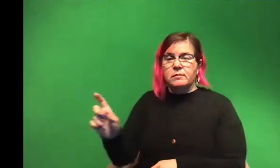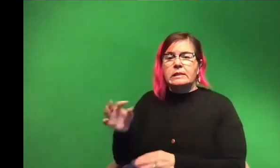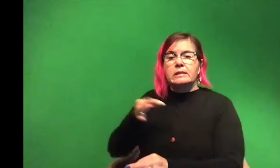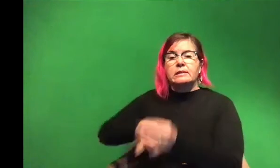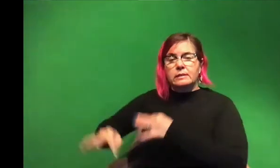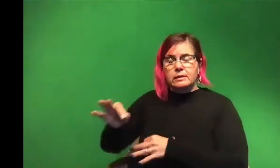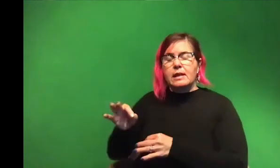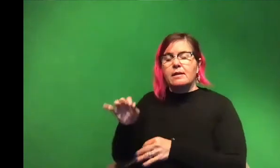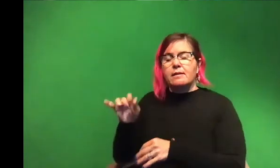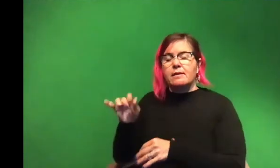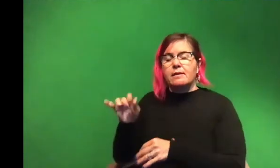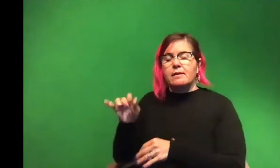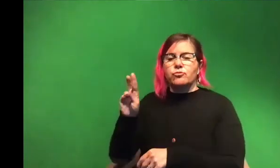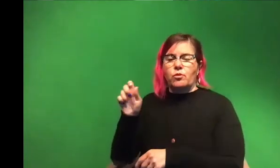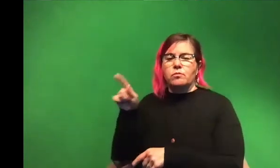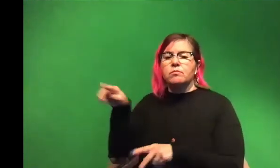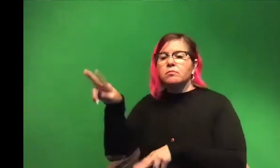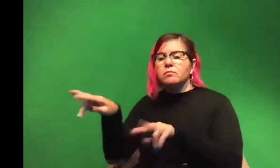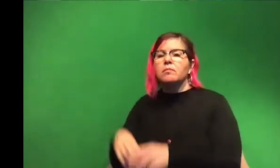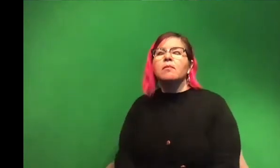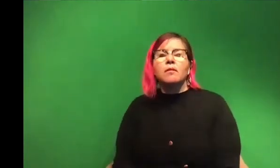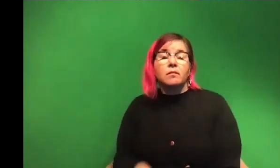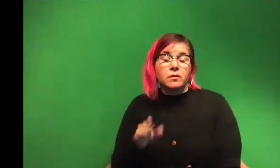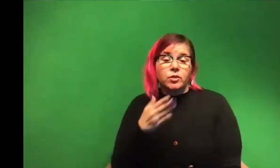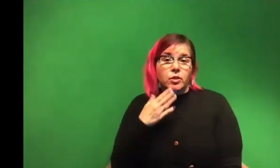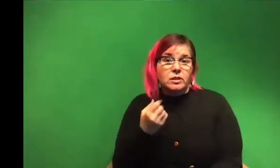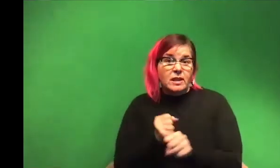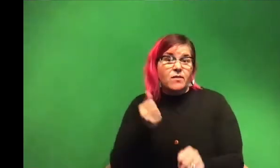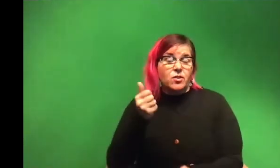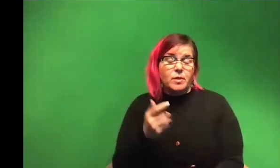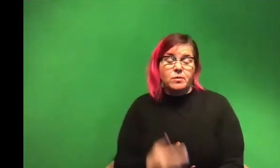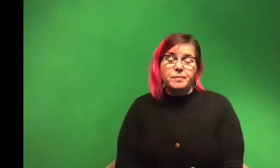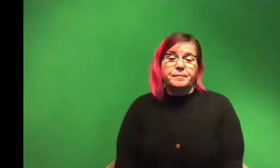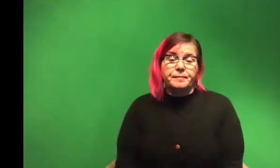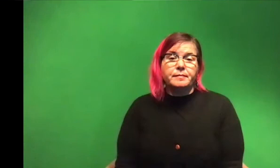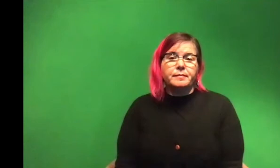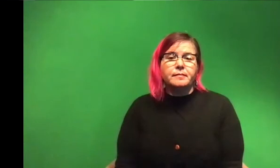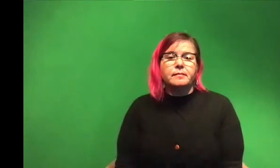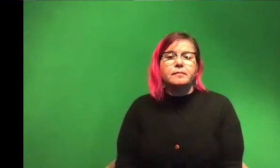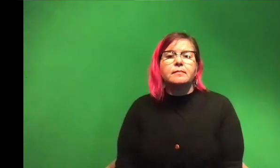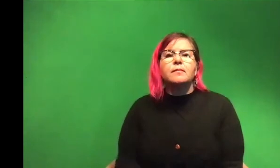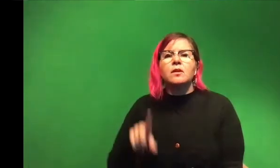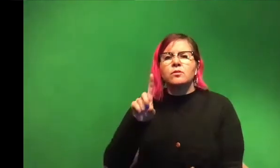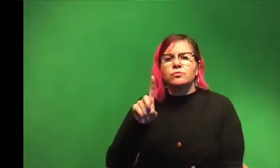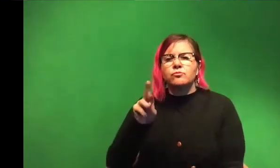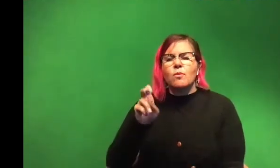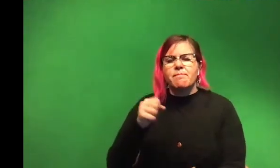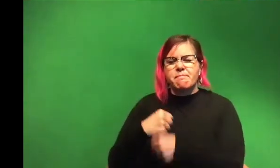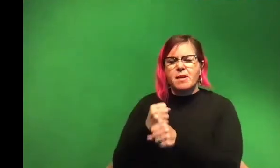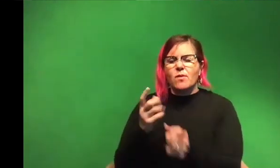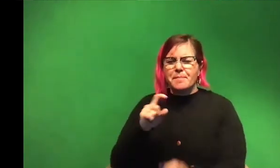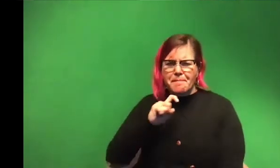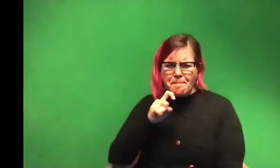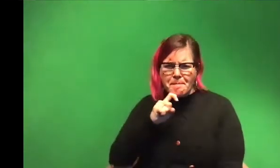to send an aircraft in. Cool. That's good. Safer. That's great. What is a drone exactly made out of? Like, is it metal? Is it